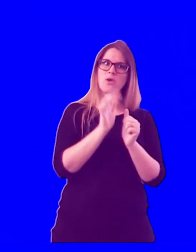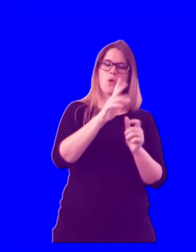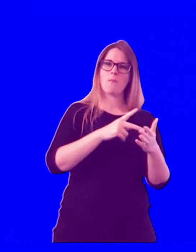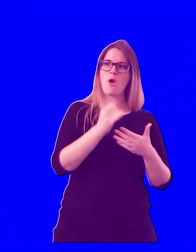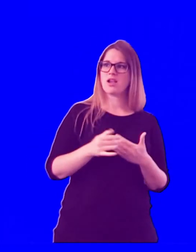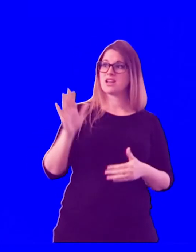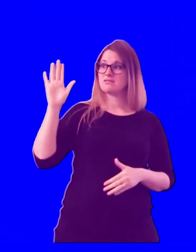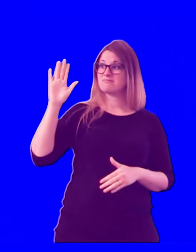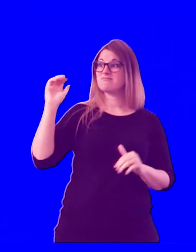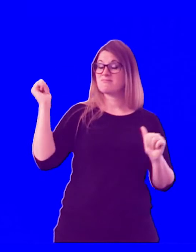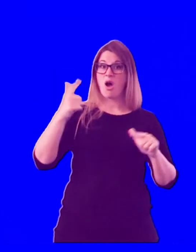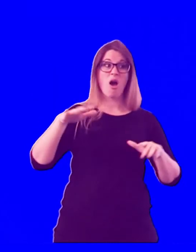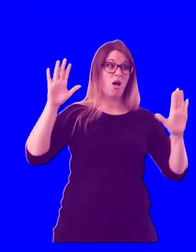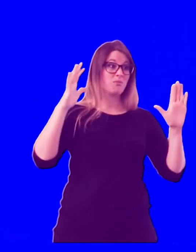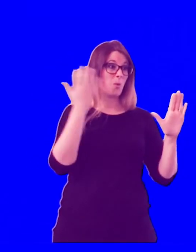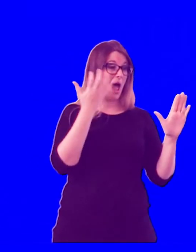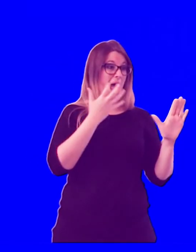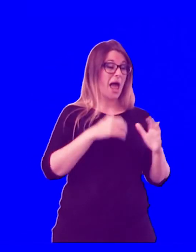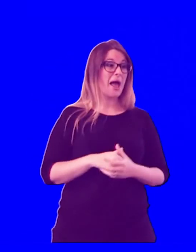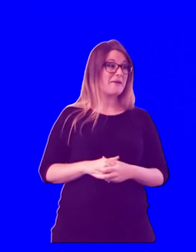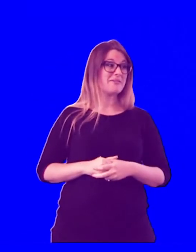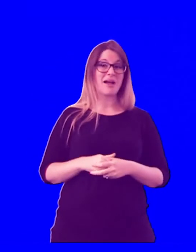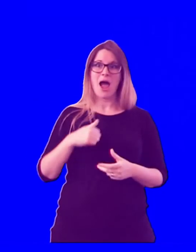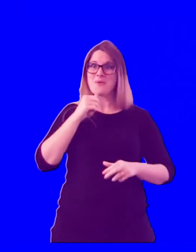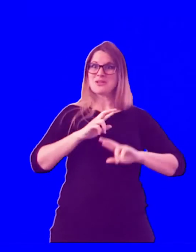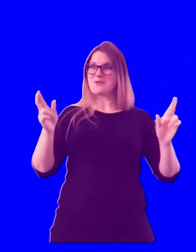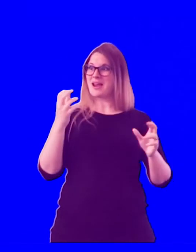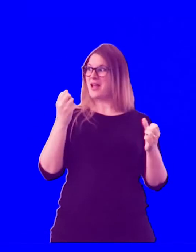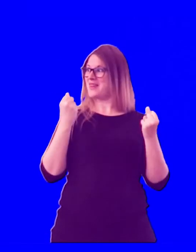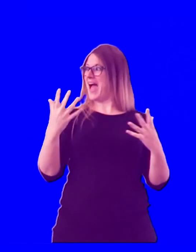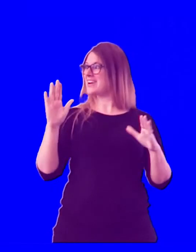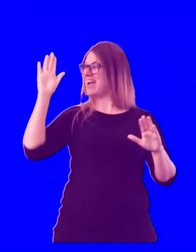project? Wow, okay. I wasn't ready for that many hands.